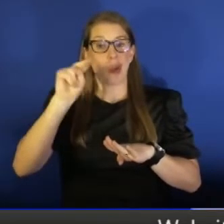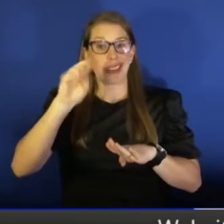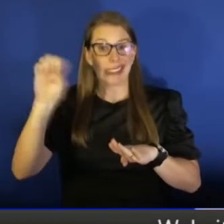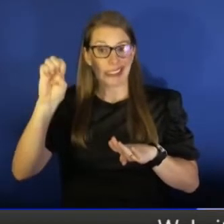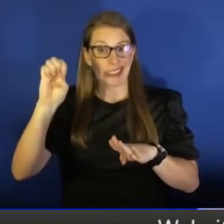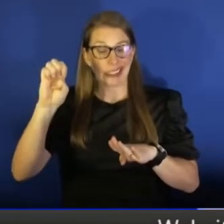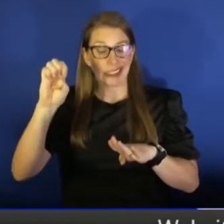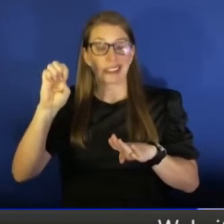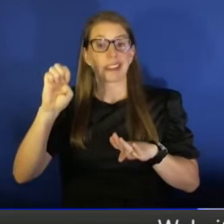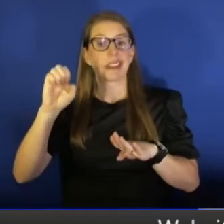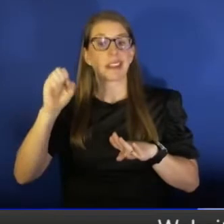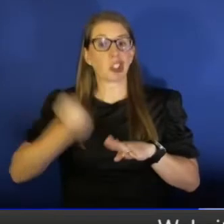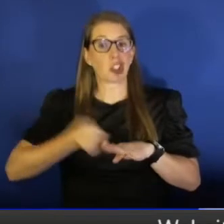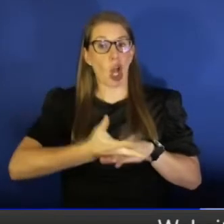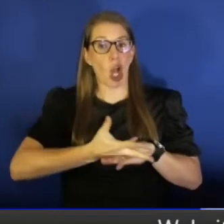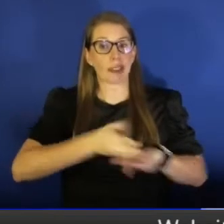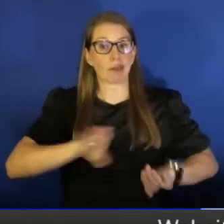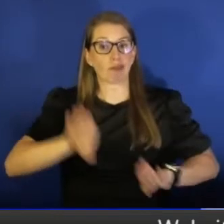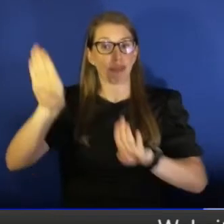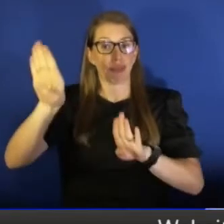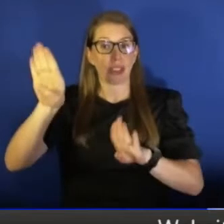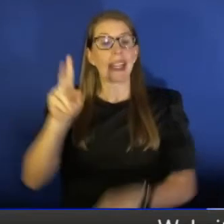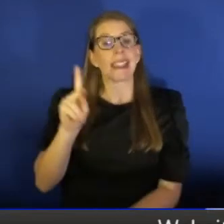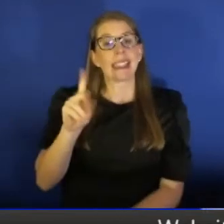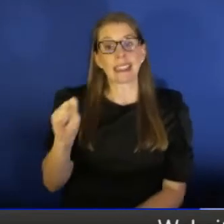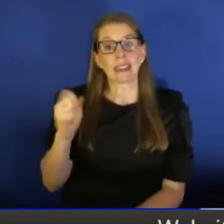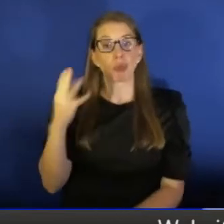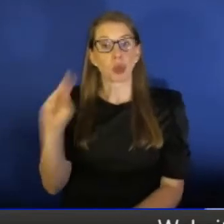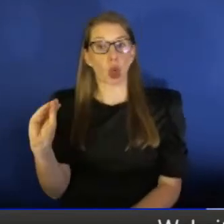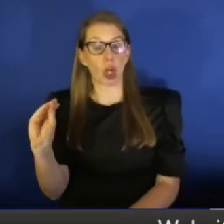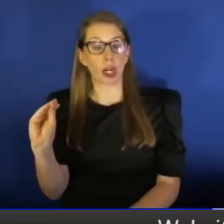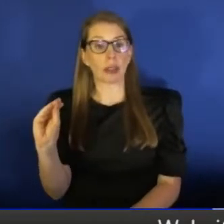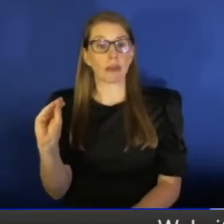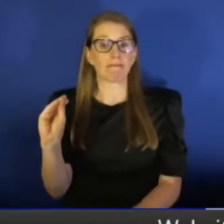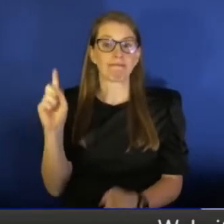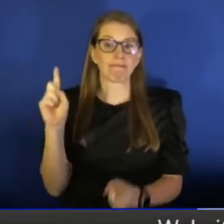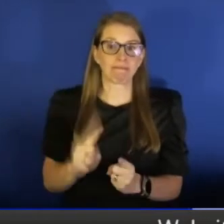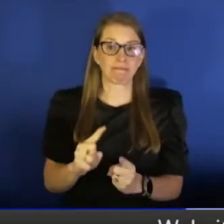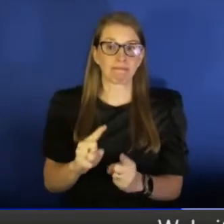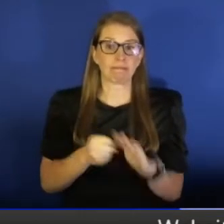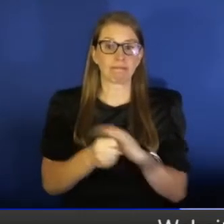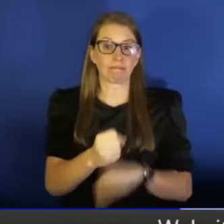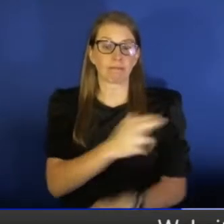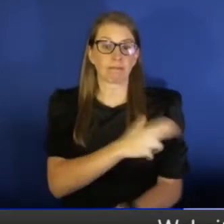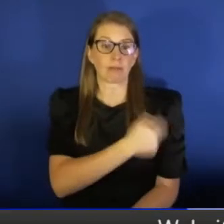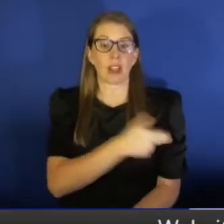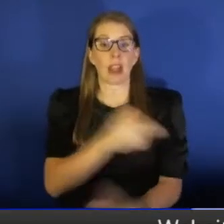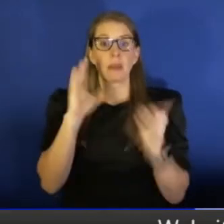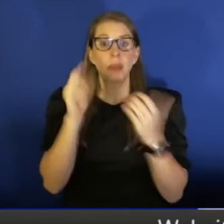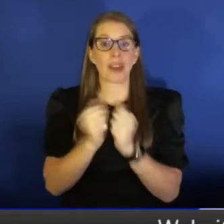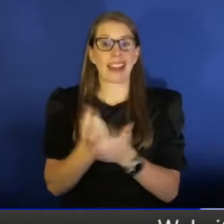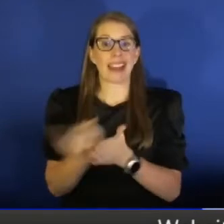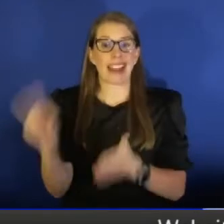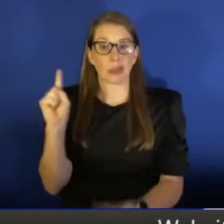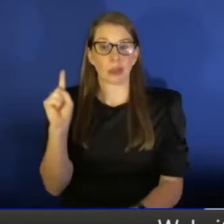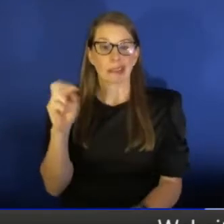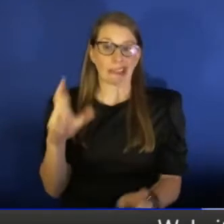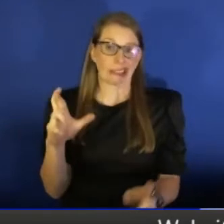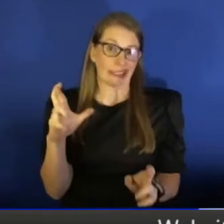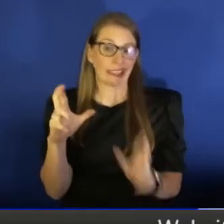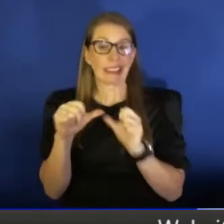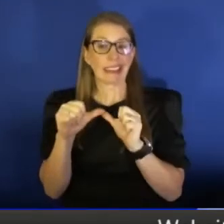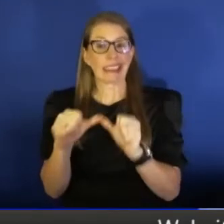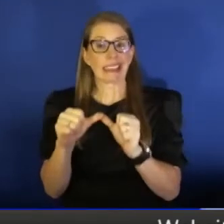looks like Kansas and Missouri have lower rates of hospitalization compared to last week, but we'll keep our fingers crossed and